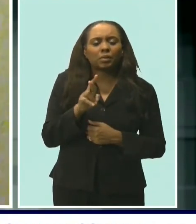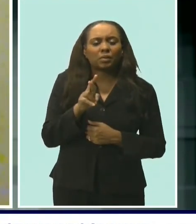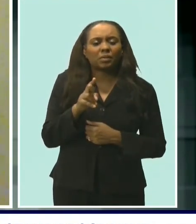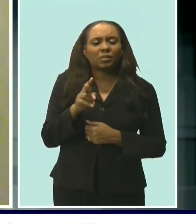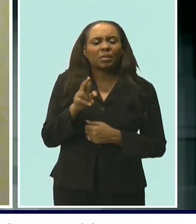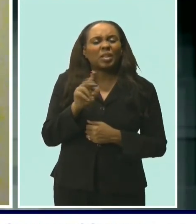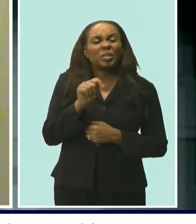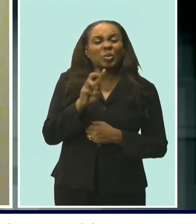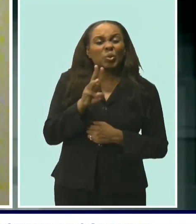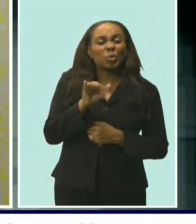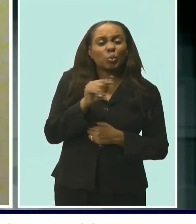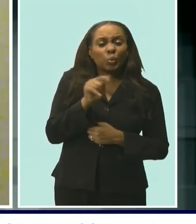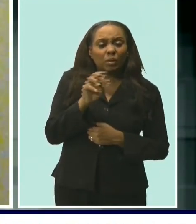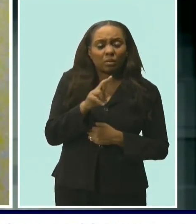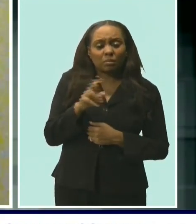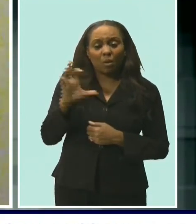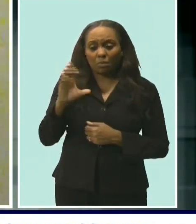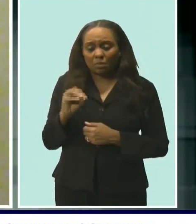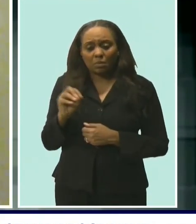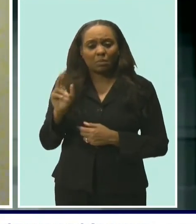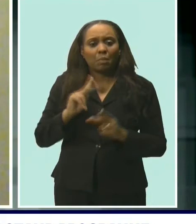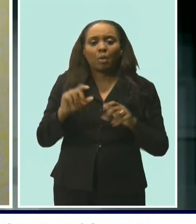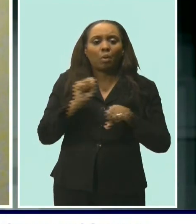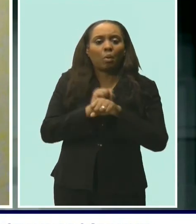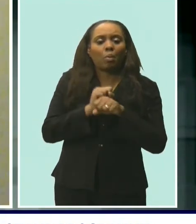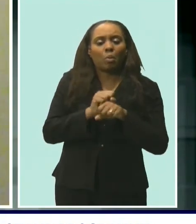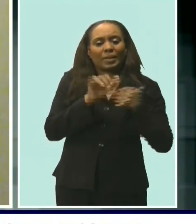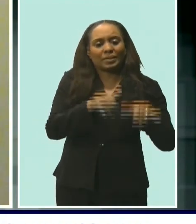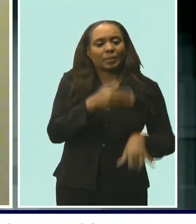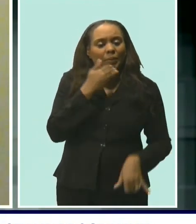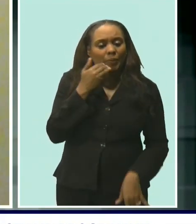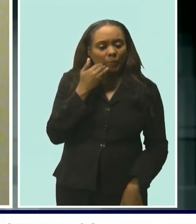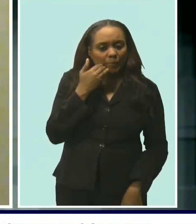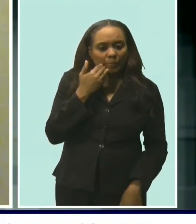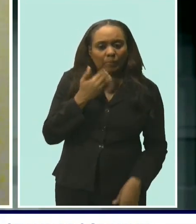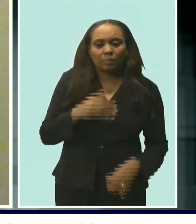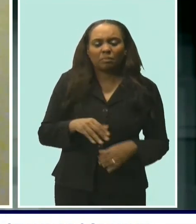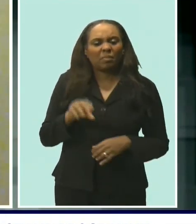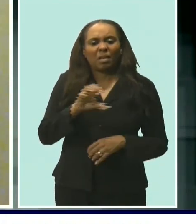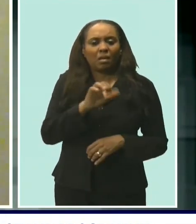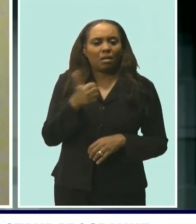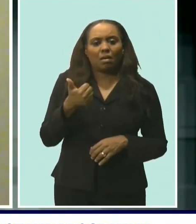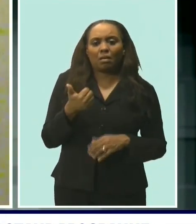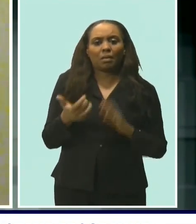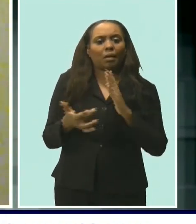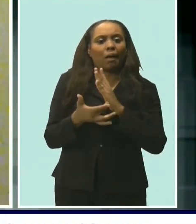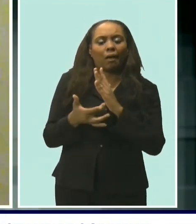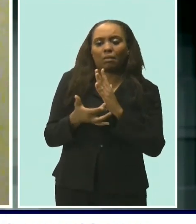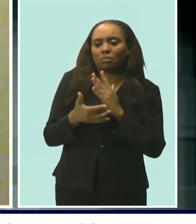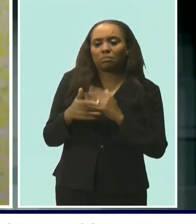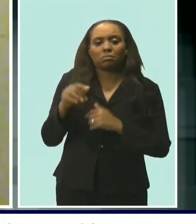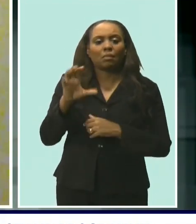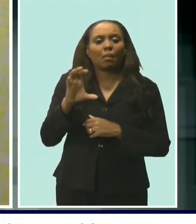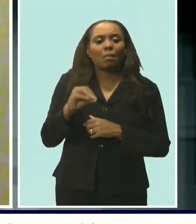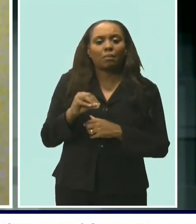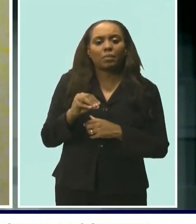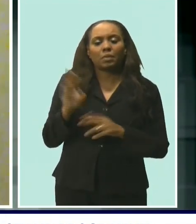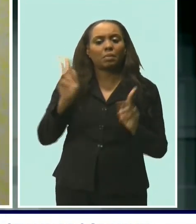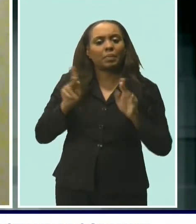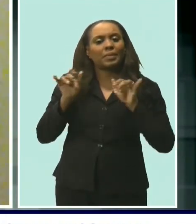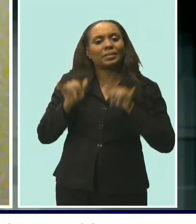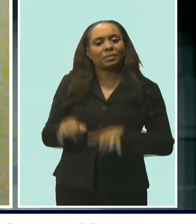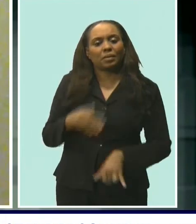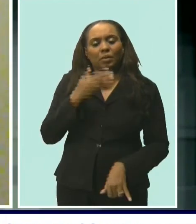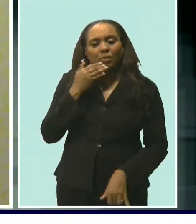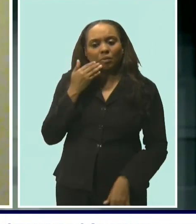work, period. They can work from home in perpetuity. Square announced the same thing. A lot of other startups in the Valley have announced the same thing. And so